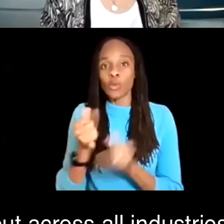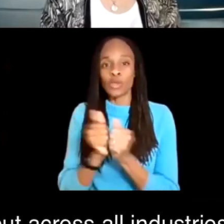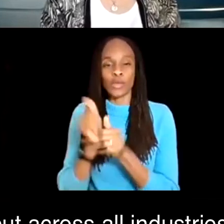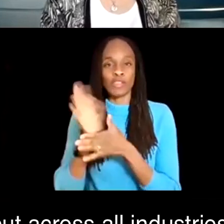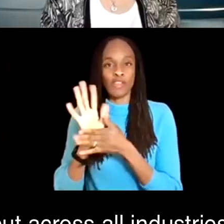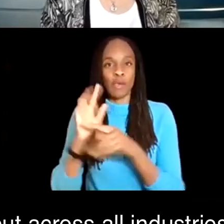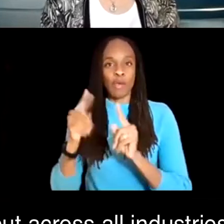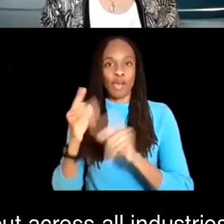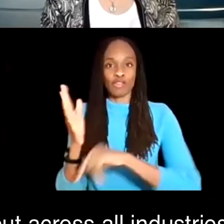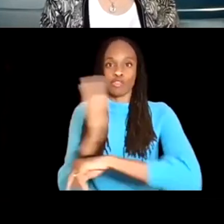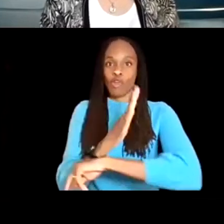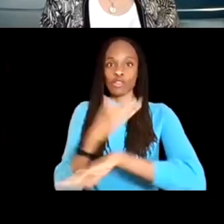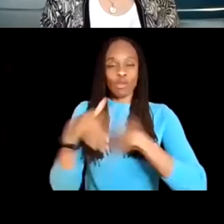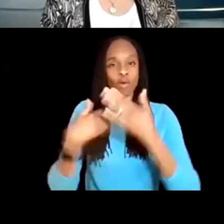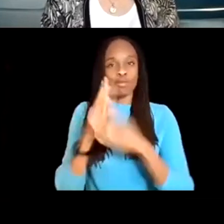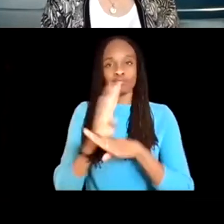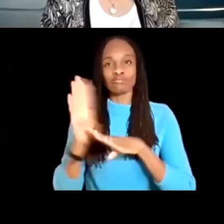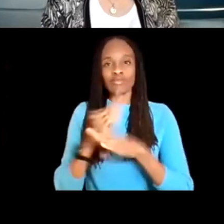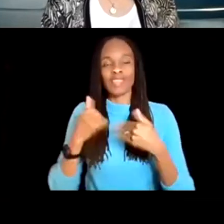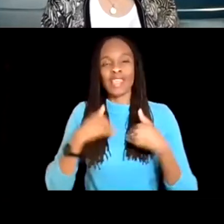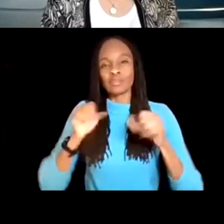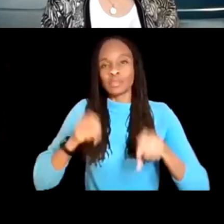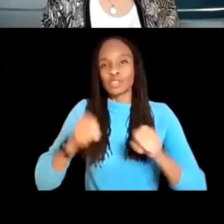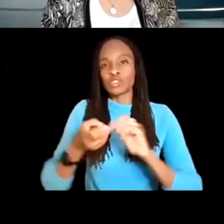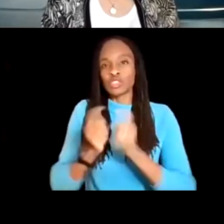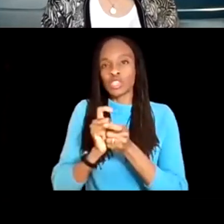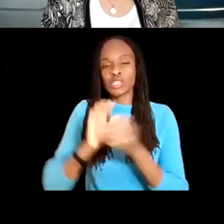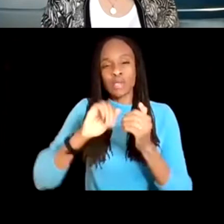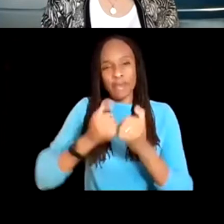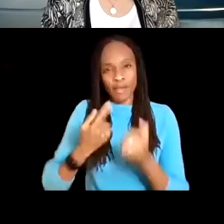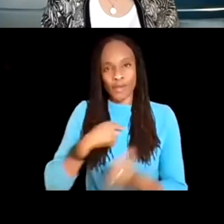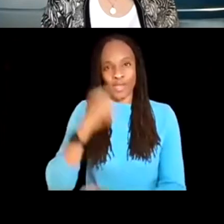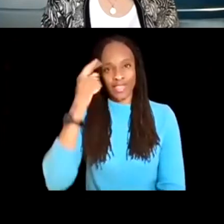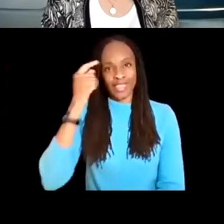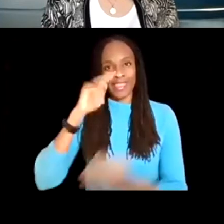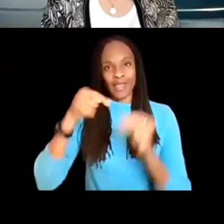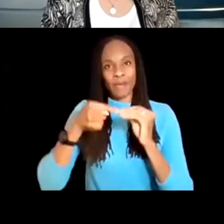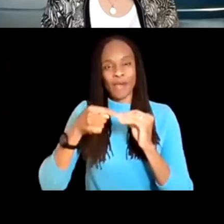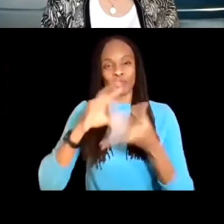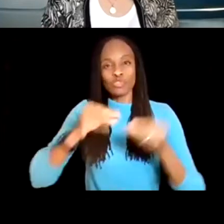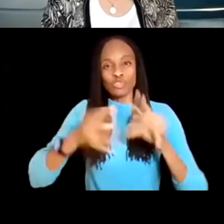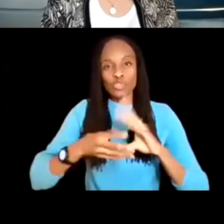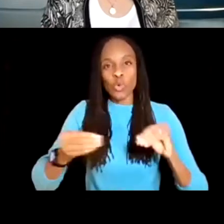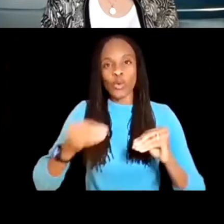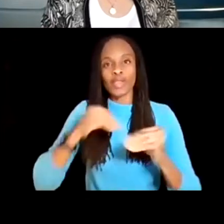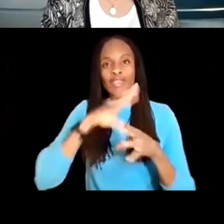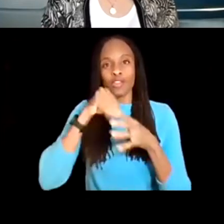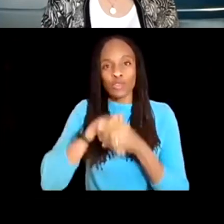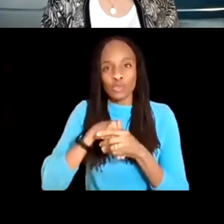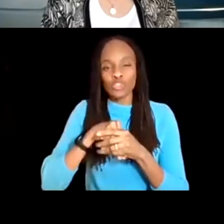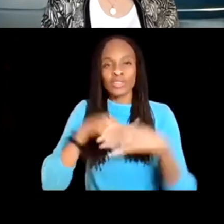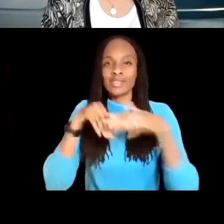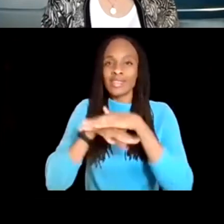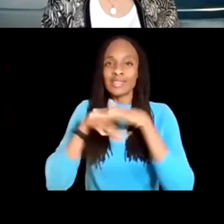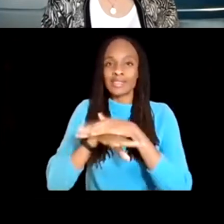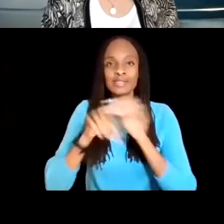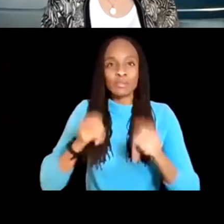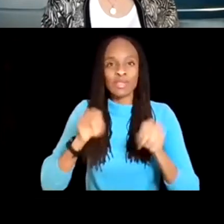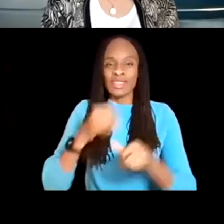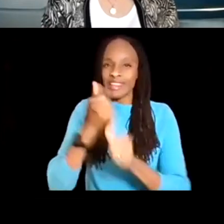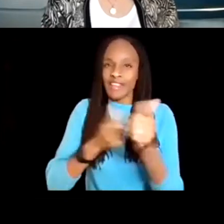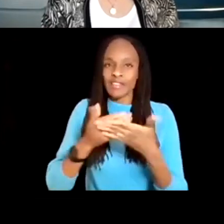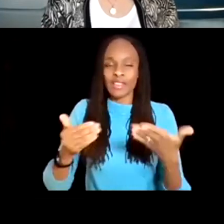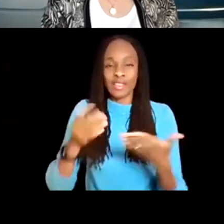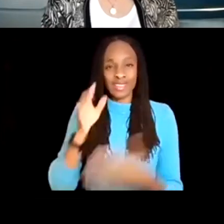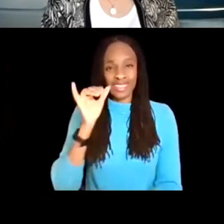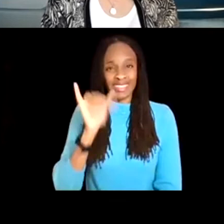has potential to change the way that we think about story, the way that we think about inclusion and accessibility and everything else. Does this